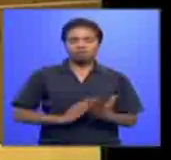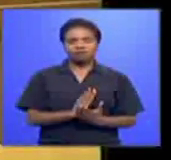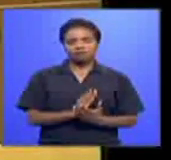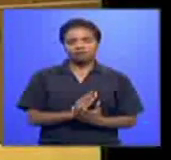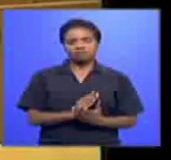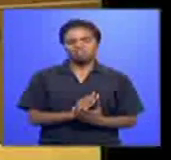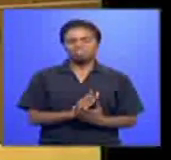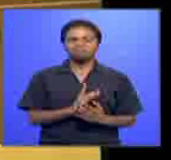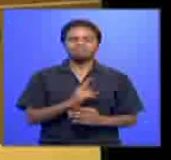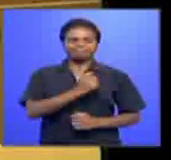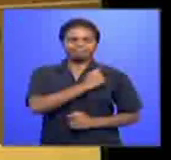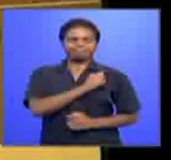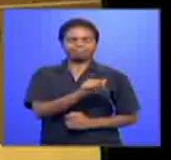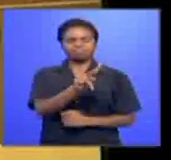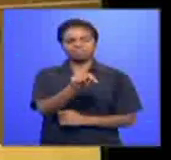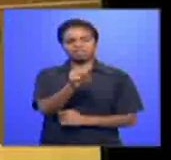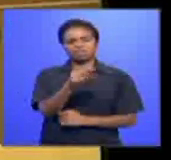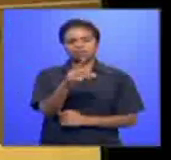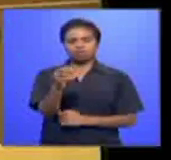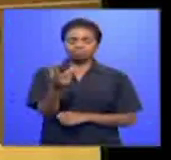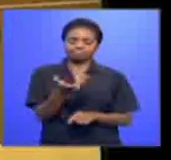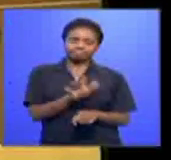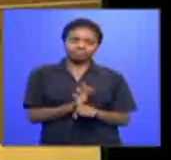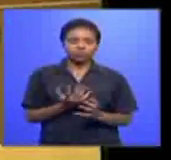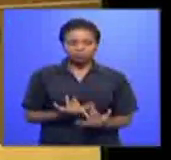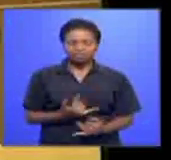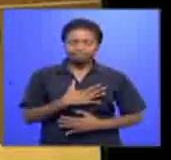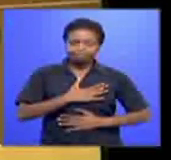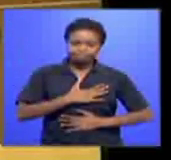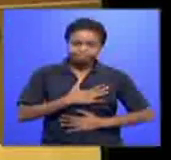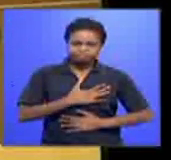Phyllis Naidu, who passed on today.